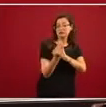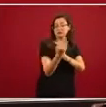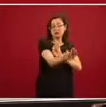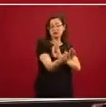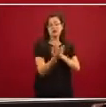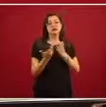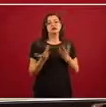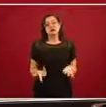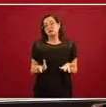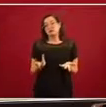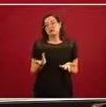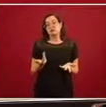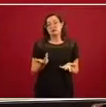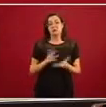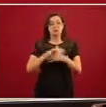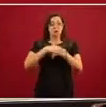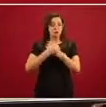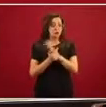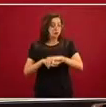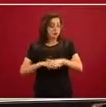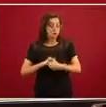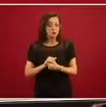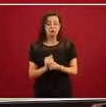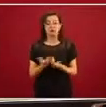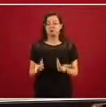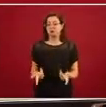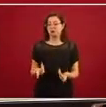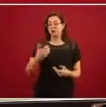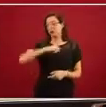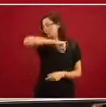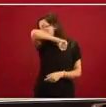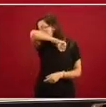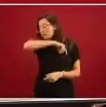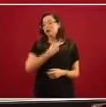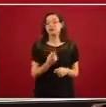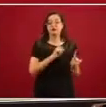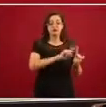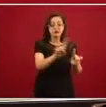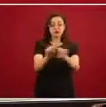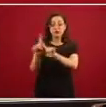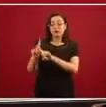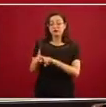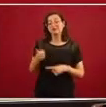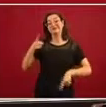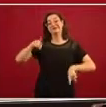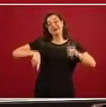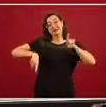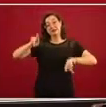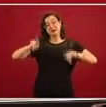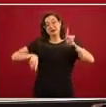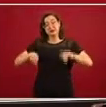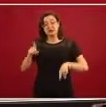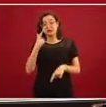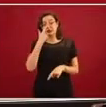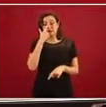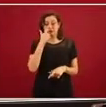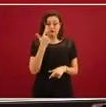populations abide or not by the health distance and the mitigation measures that we